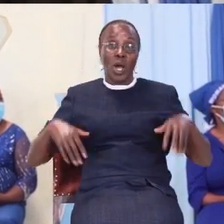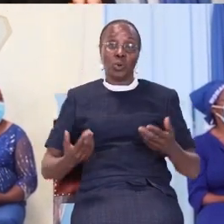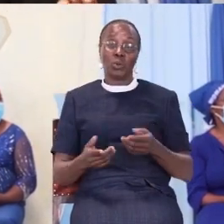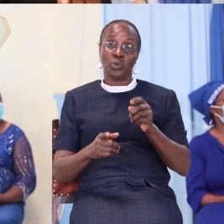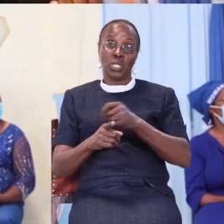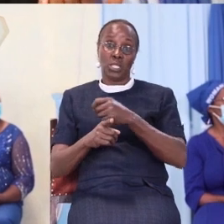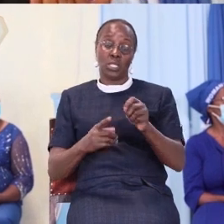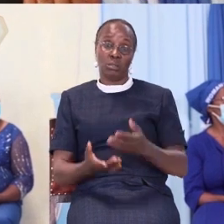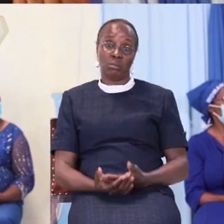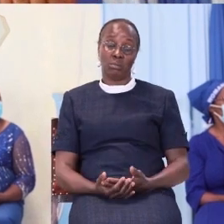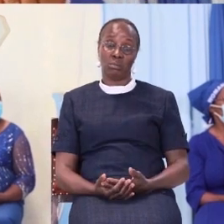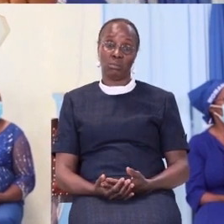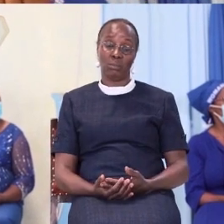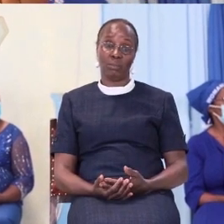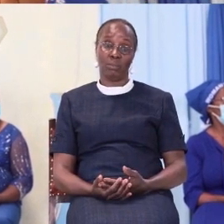challenge.